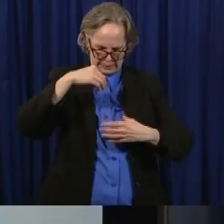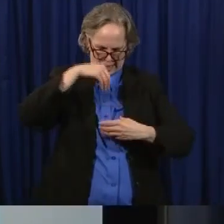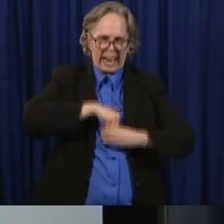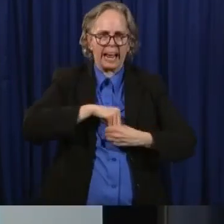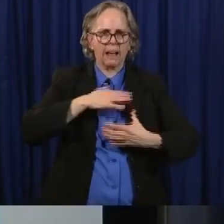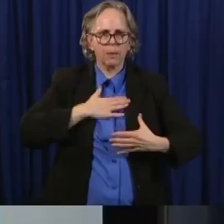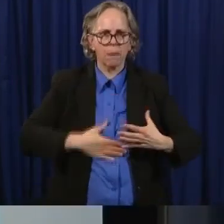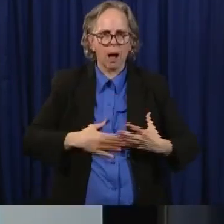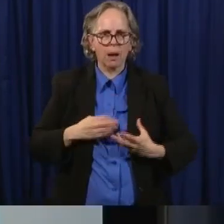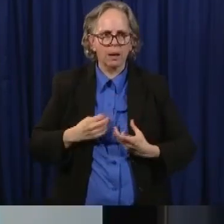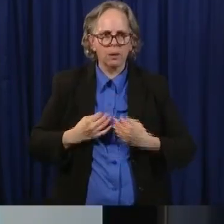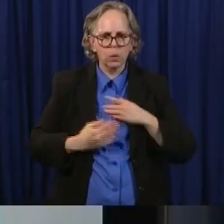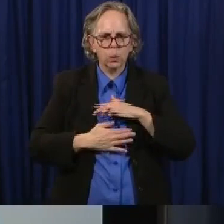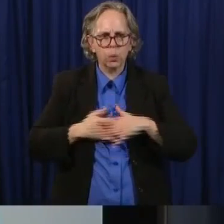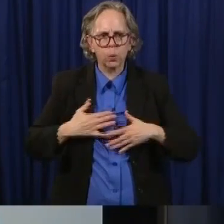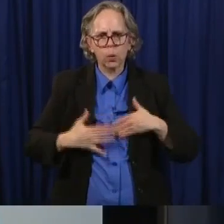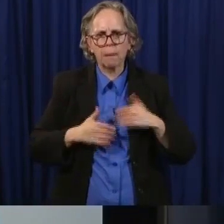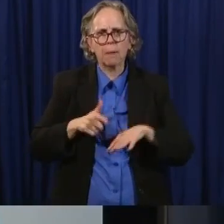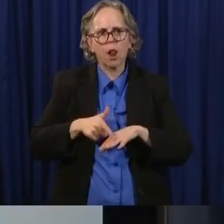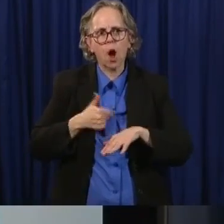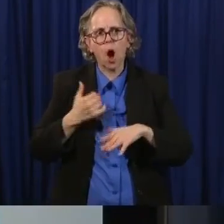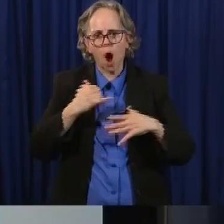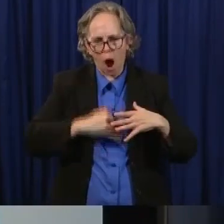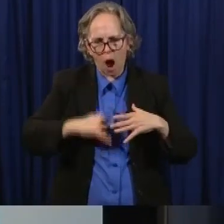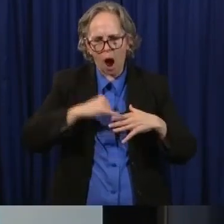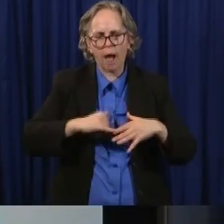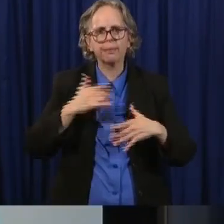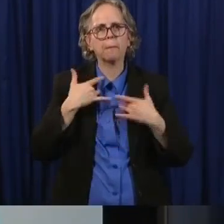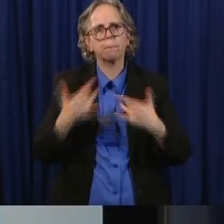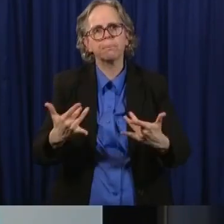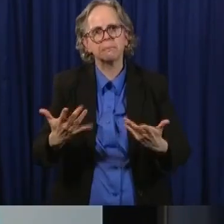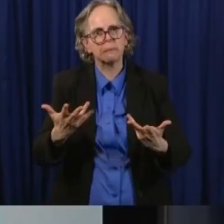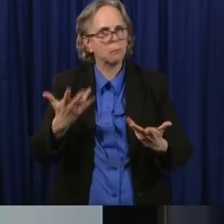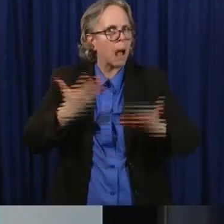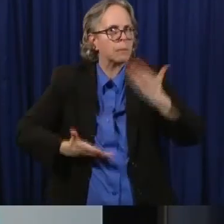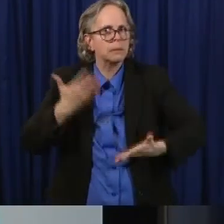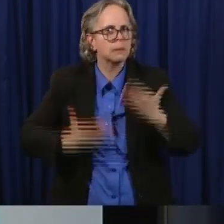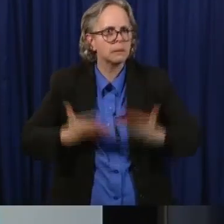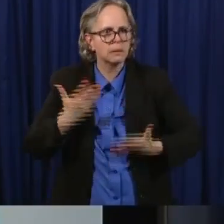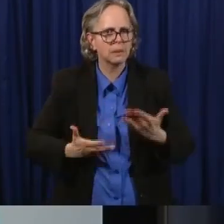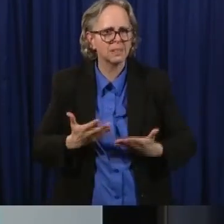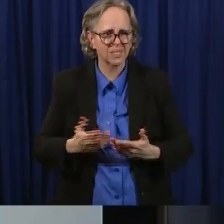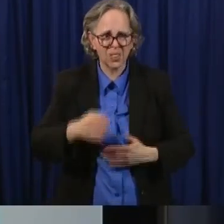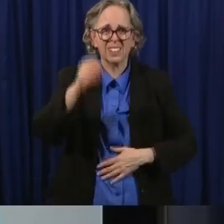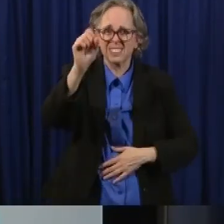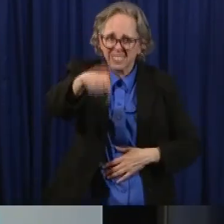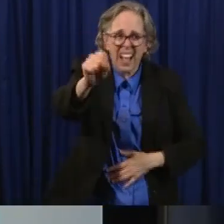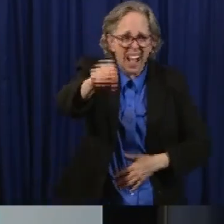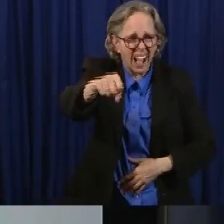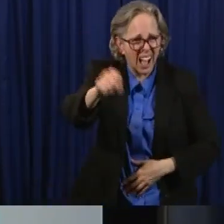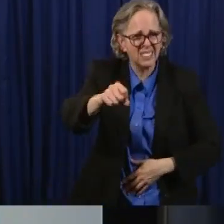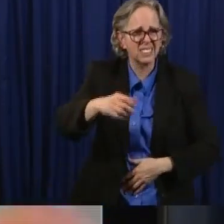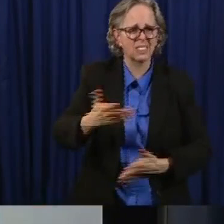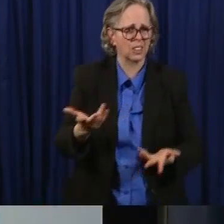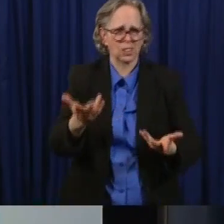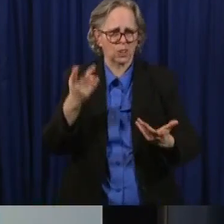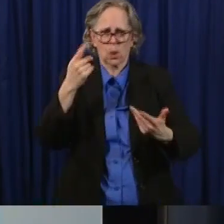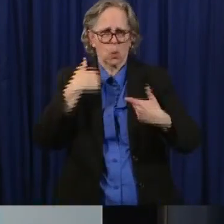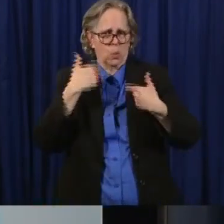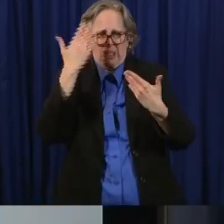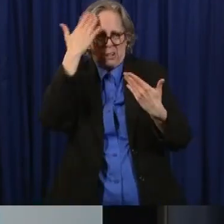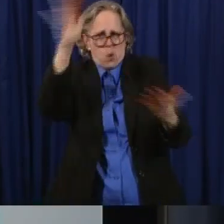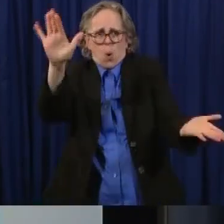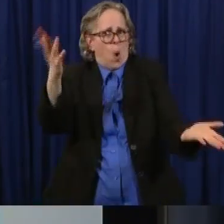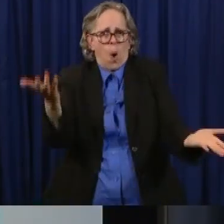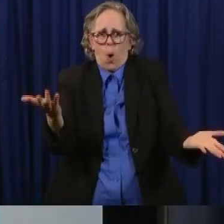longer than what we typically are running into. So there is a bit of uncertainty on whether or not it's because of the opening. And then once the opening